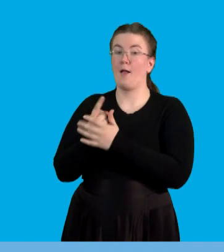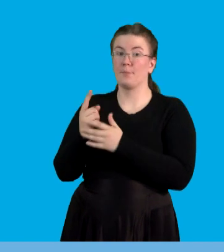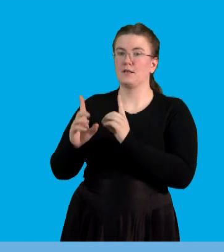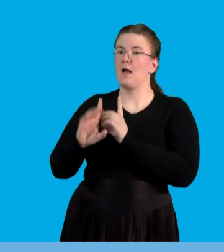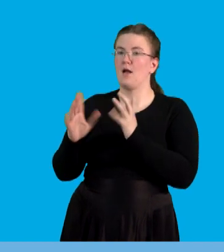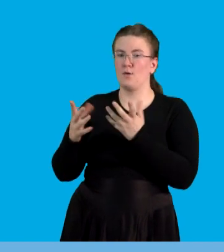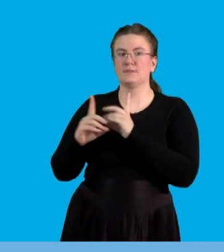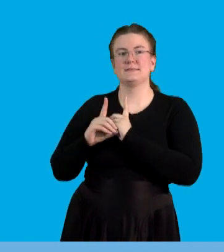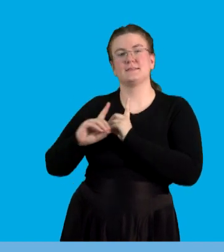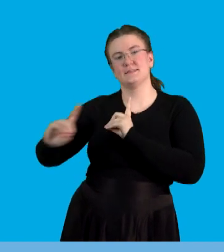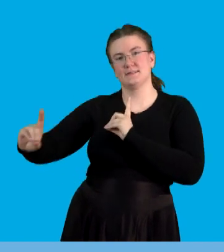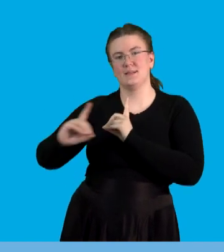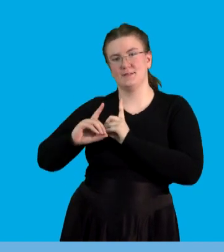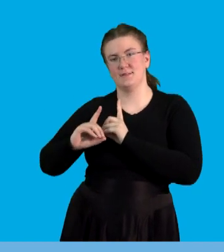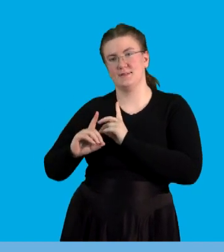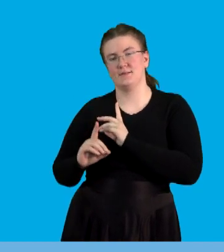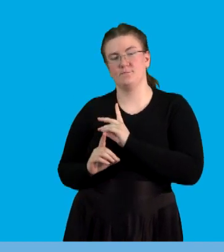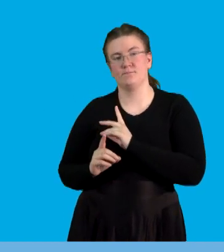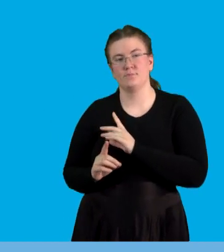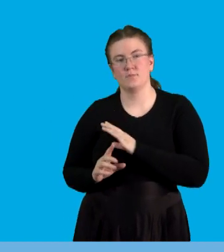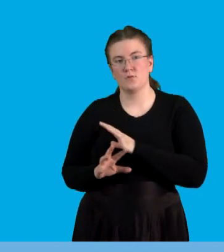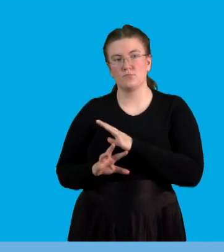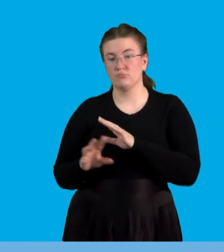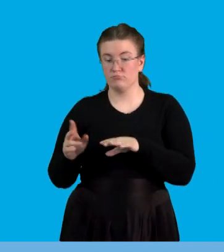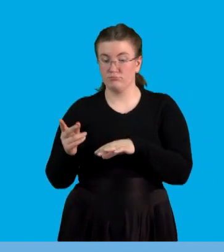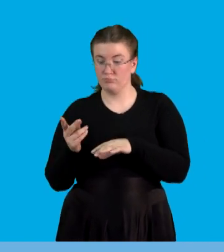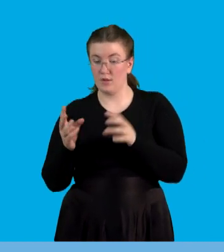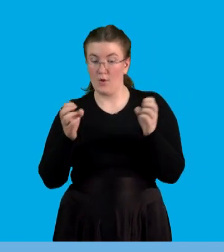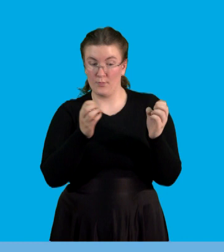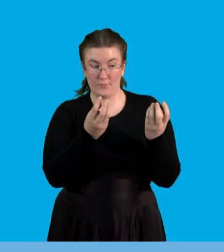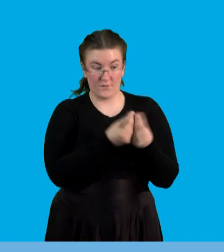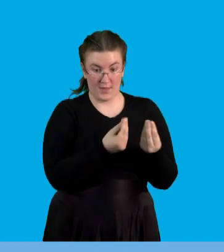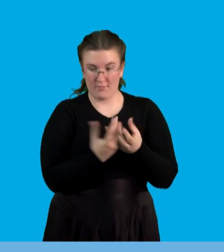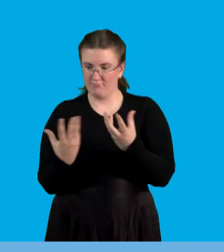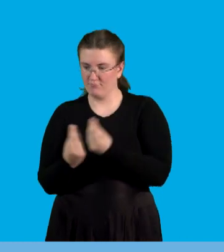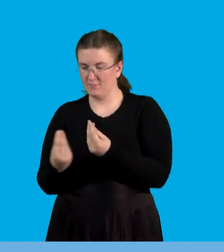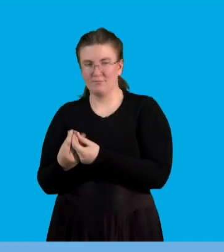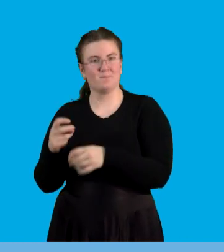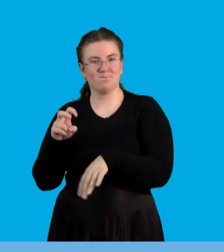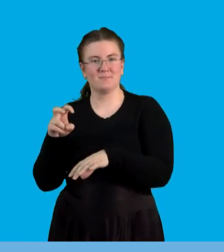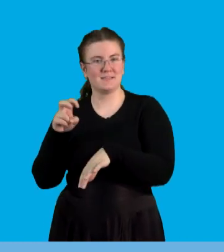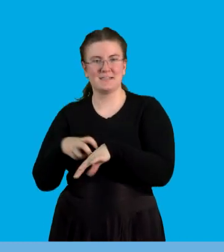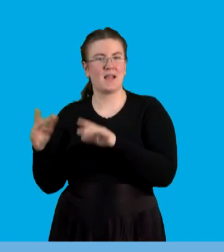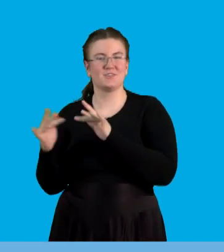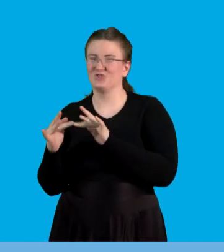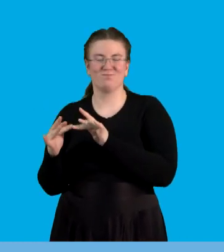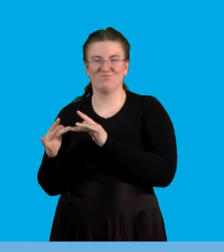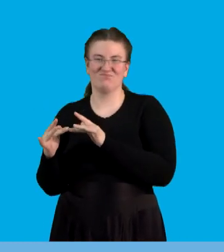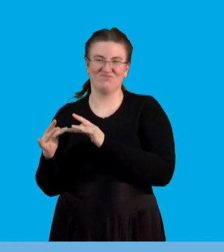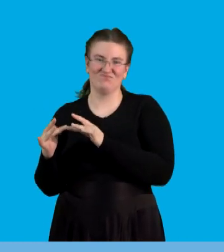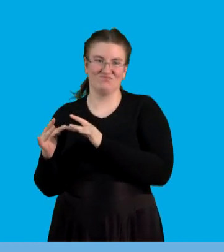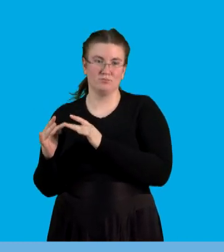So those forces are always acting at a distance without the two objects having to touch each other. So you're going to be looking at